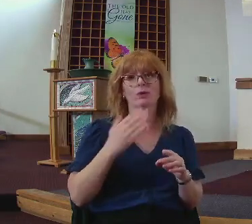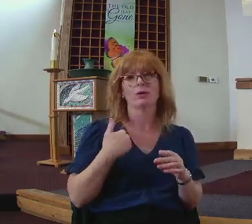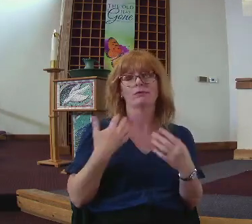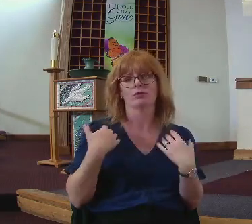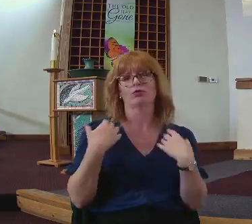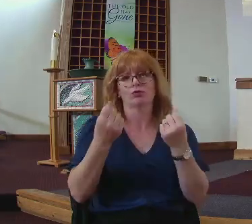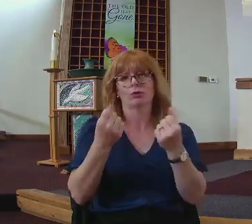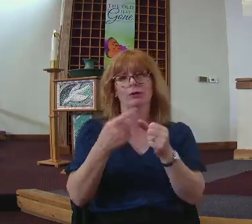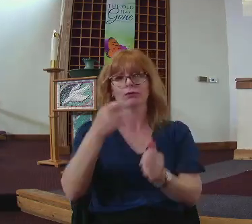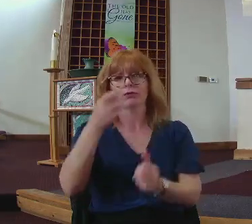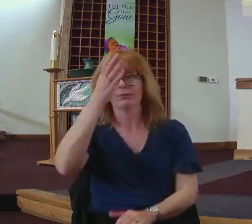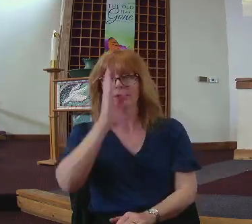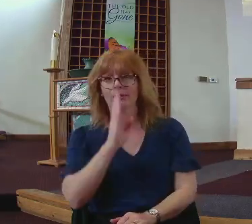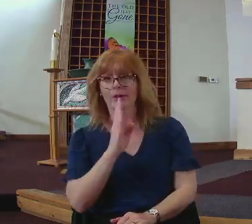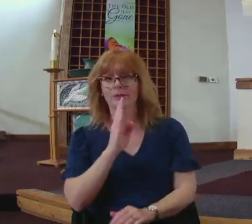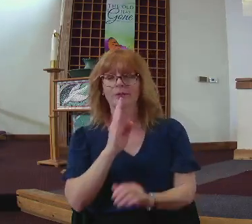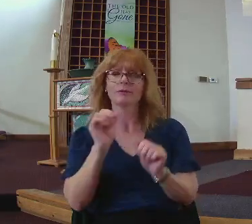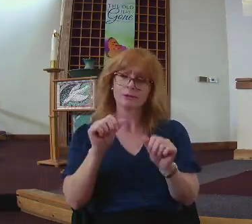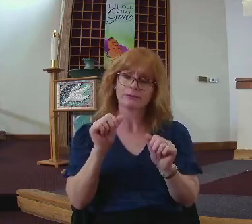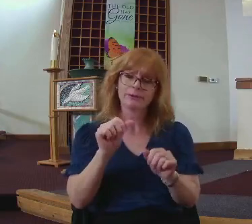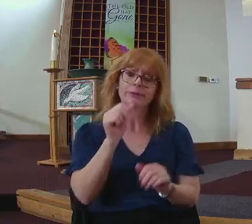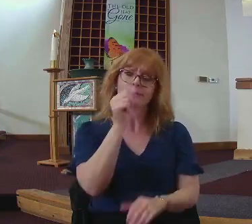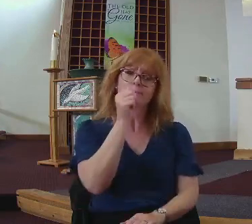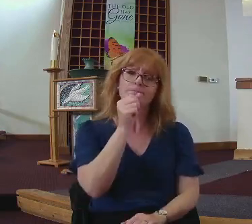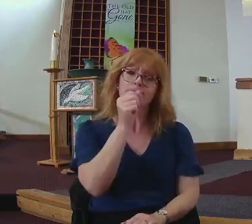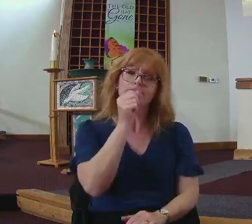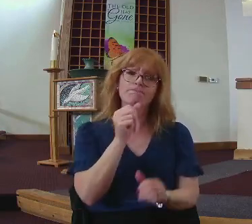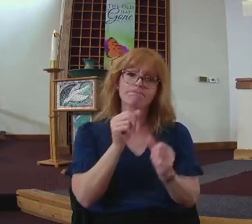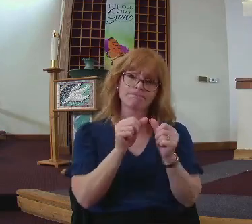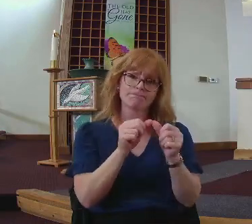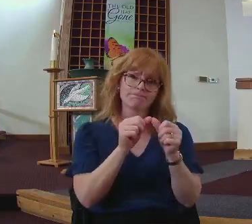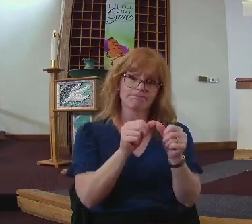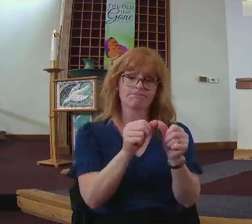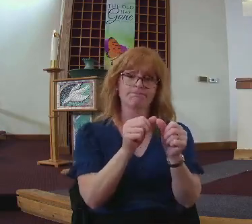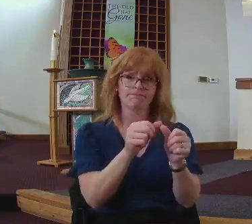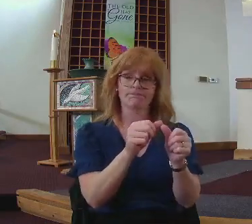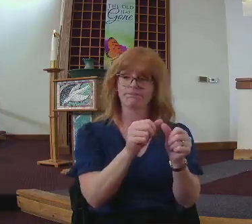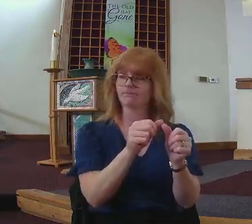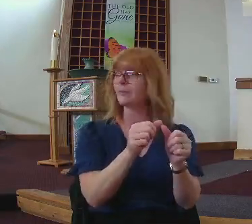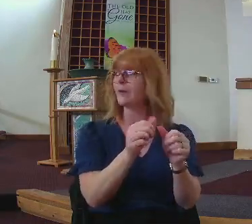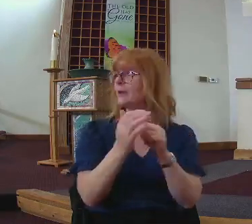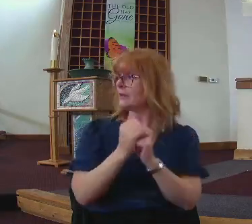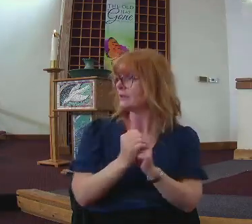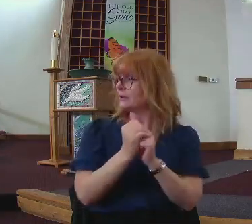God to be able to get through it. All right, let's pray together.